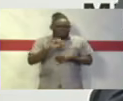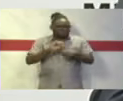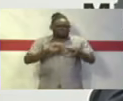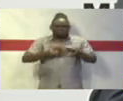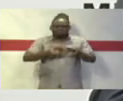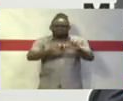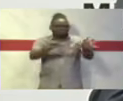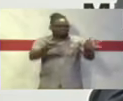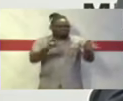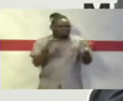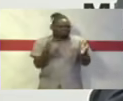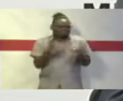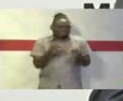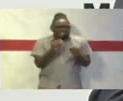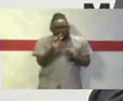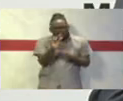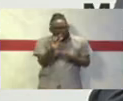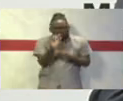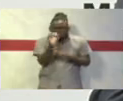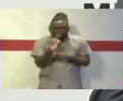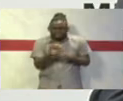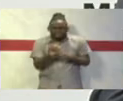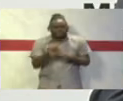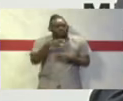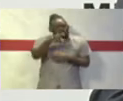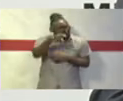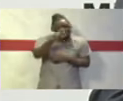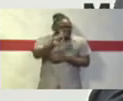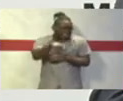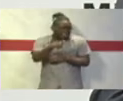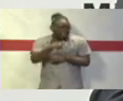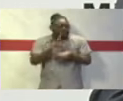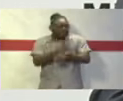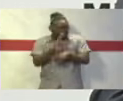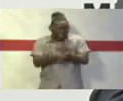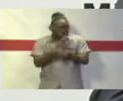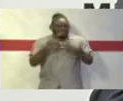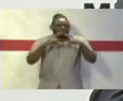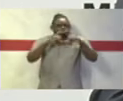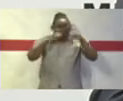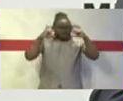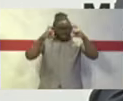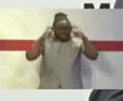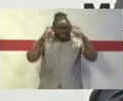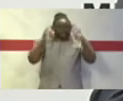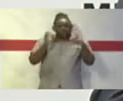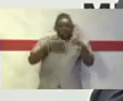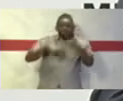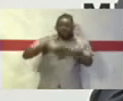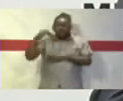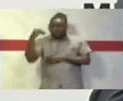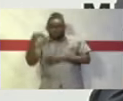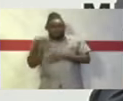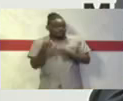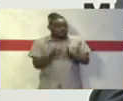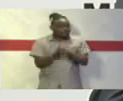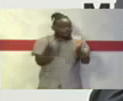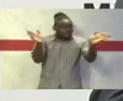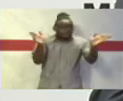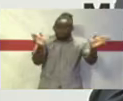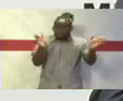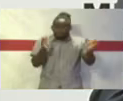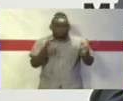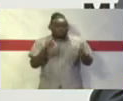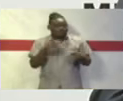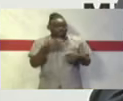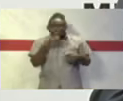of the armory that we have. It's difficult even in a setting when you go out into the public spaces to tell who is vaccinated and who is not.